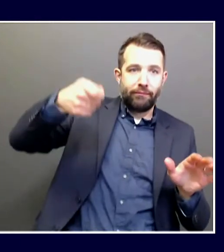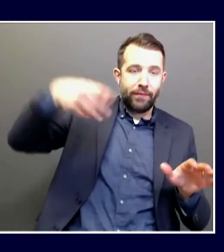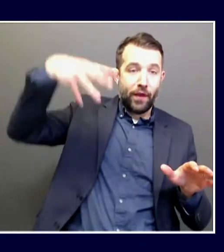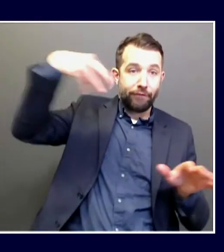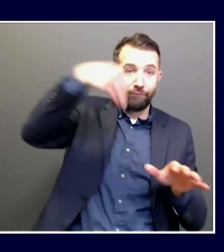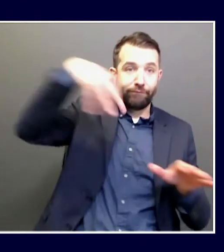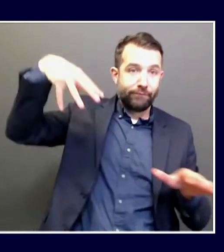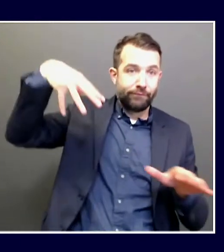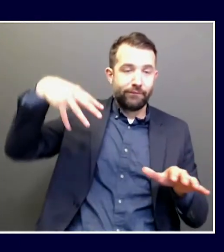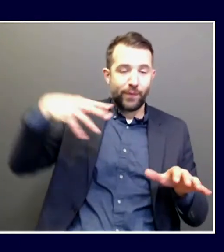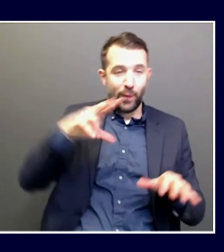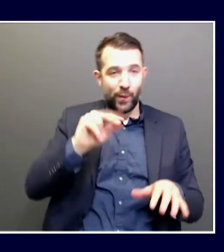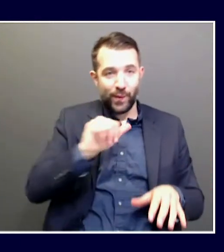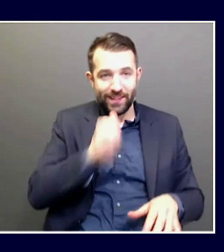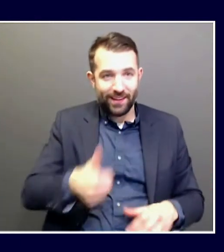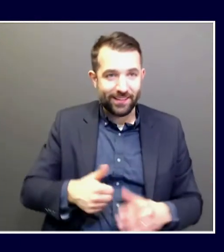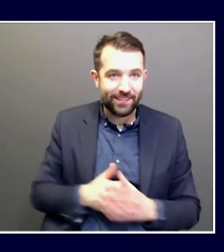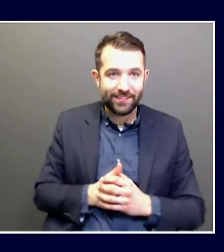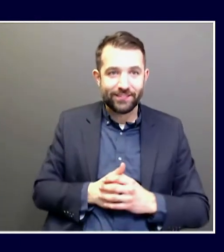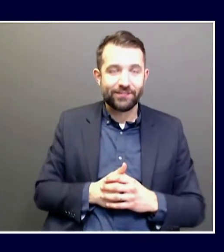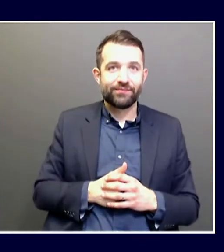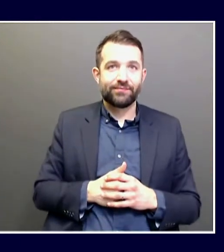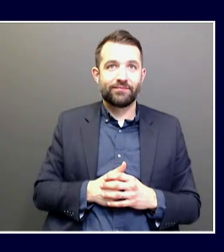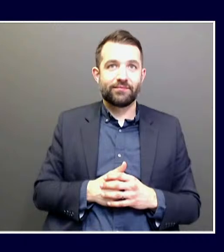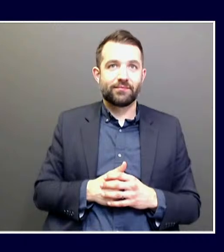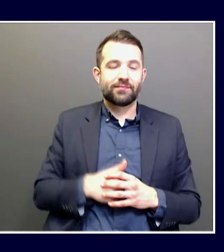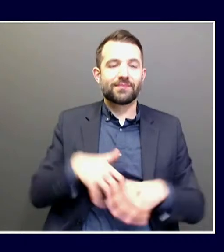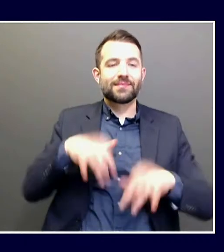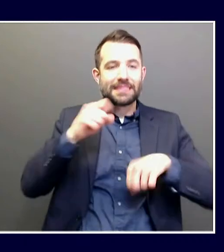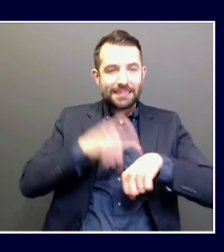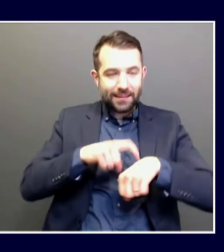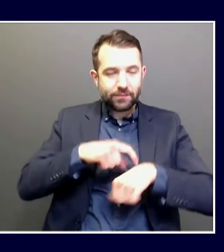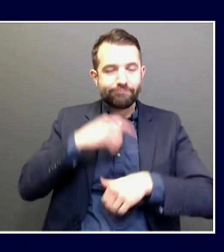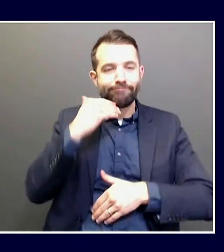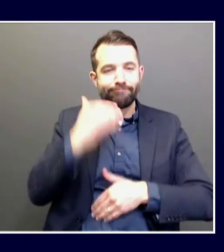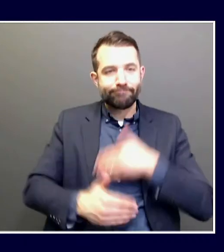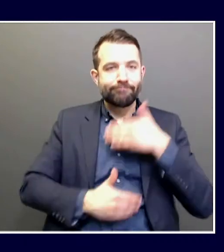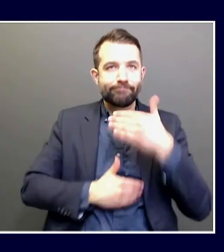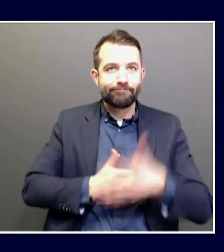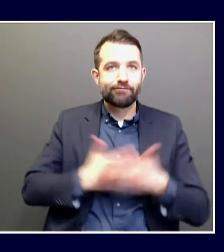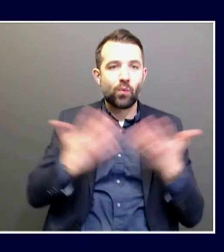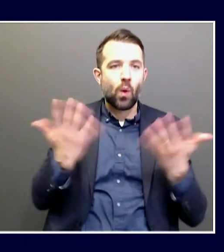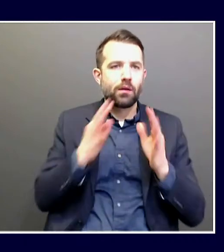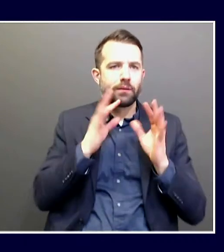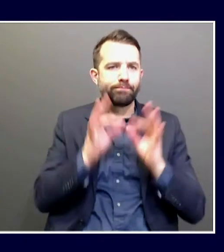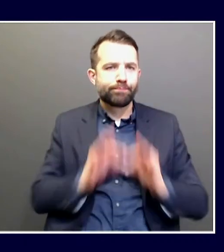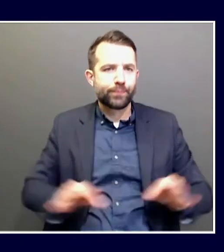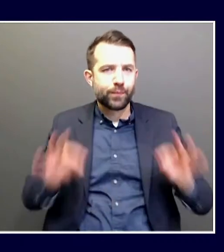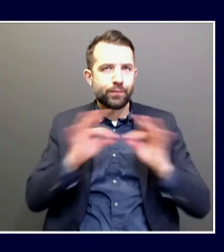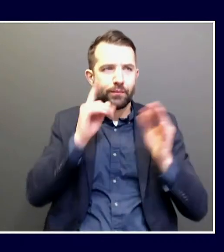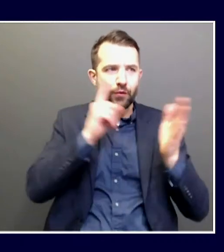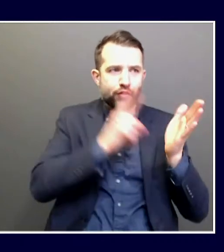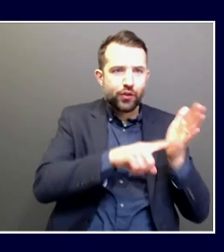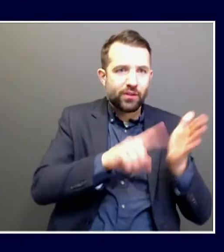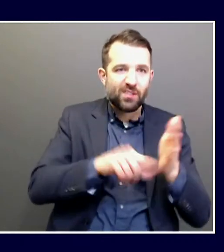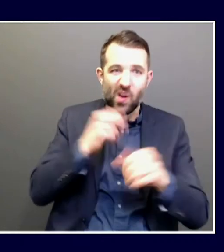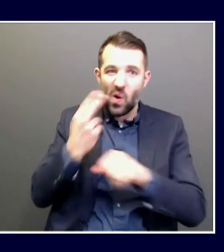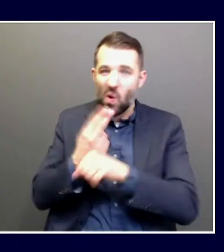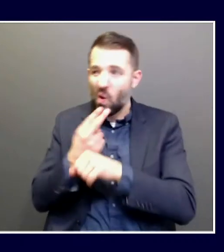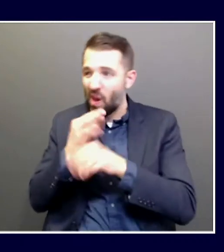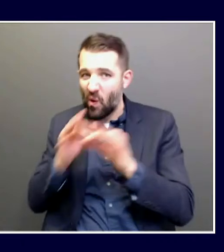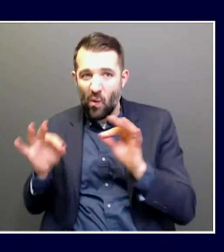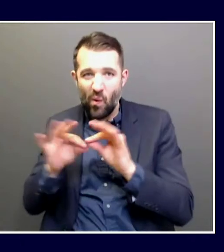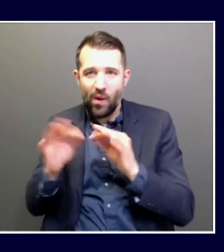of understanding what matters right now and what is less useful. We've talked last week about measures that were showing